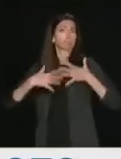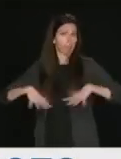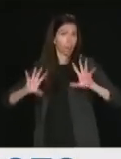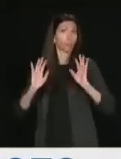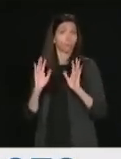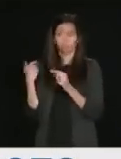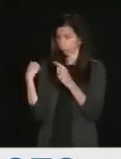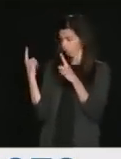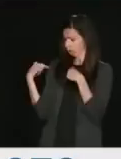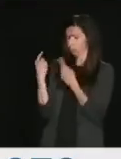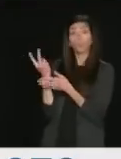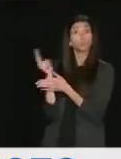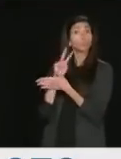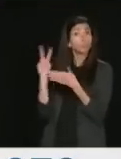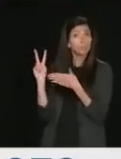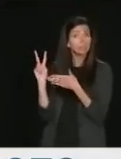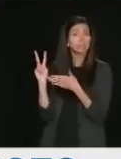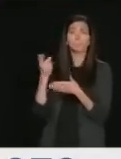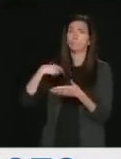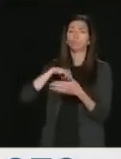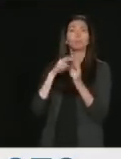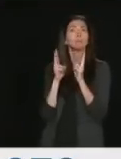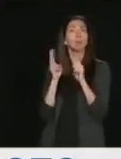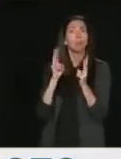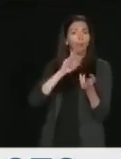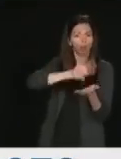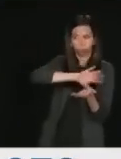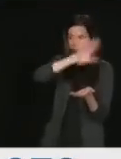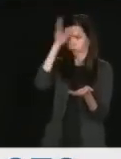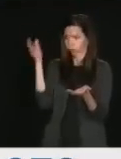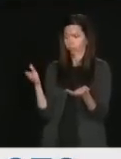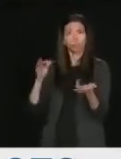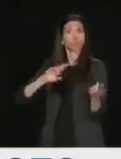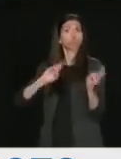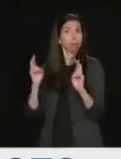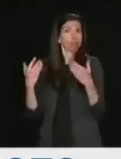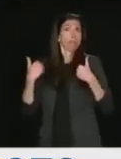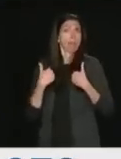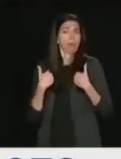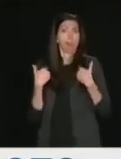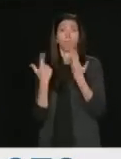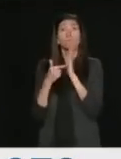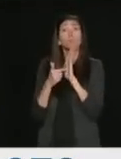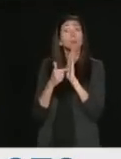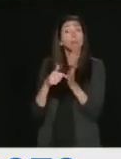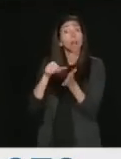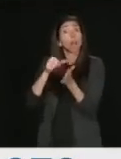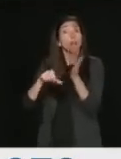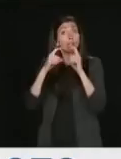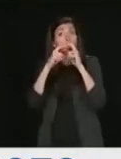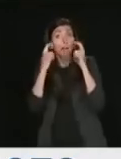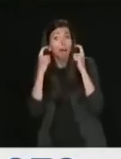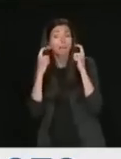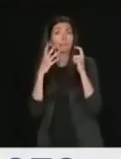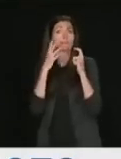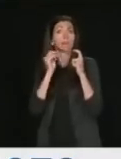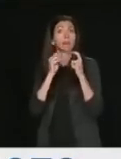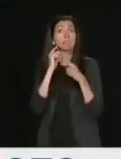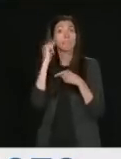only, we add more masks and visors. This week and in the next few